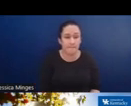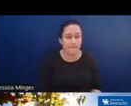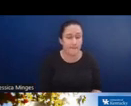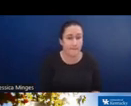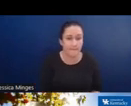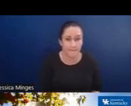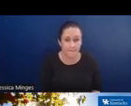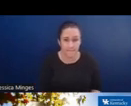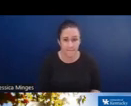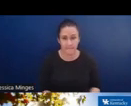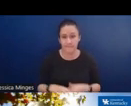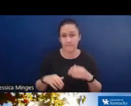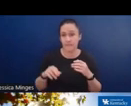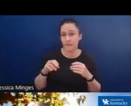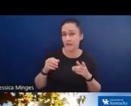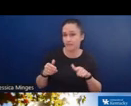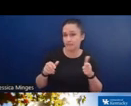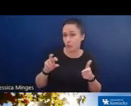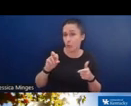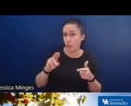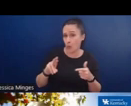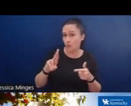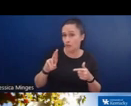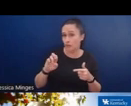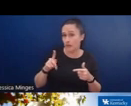Or reproductive health.